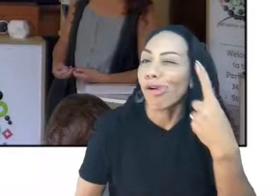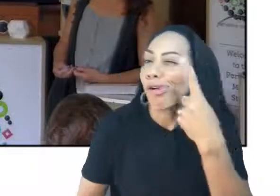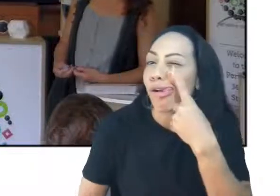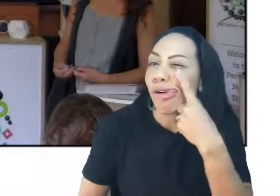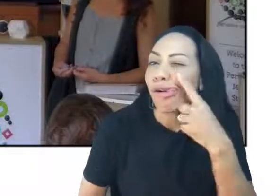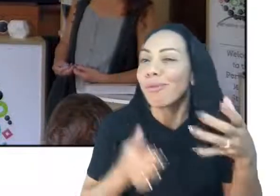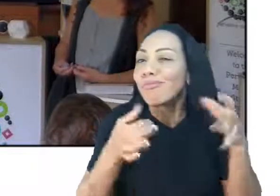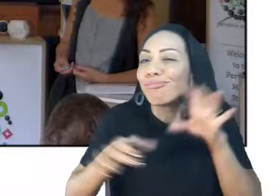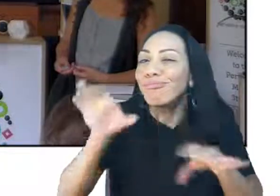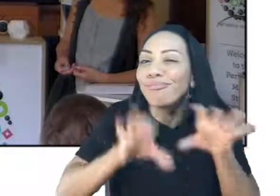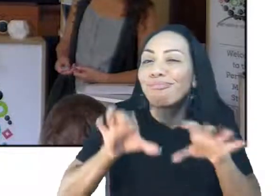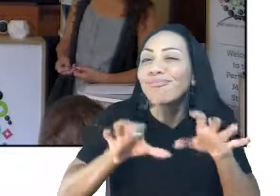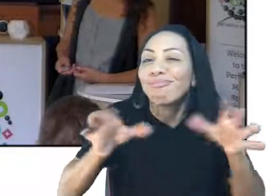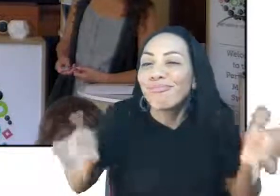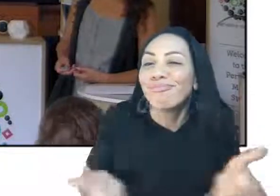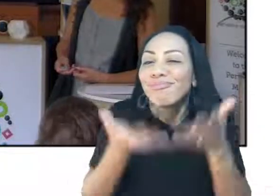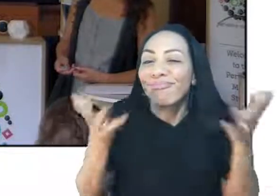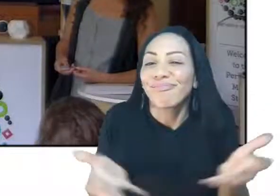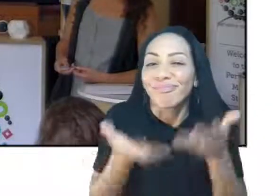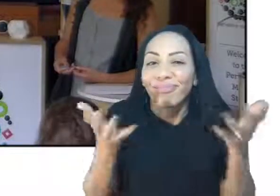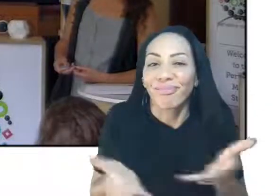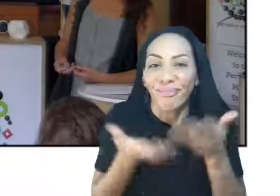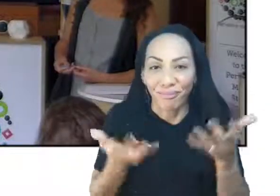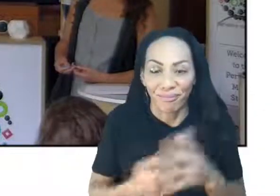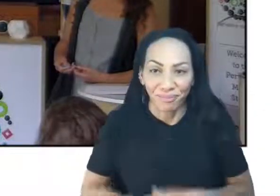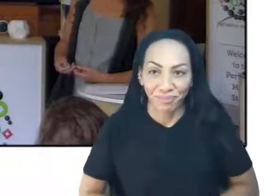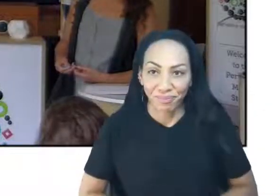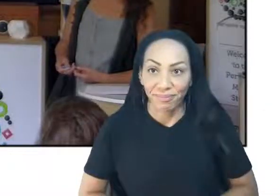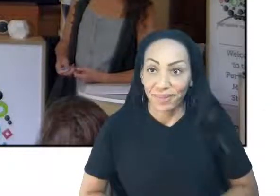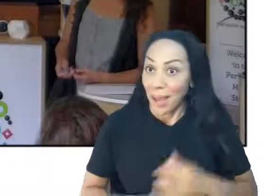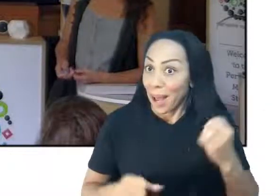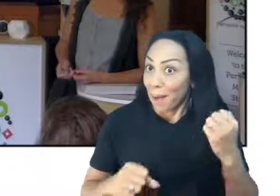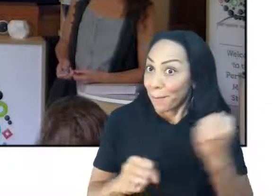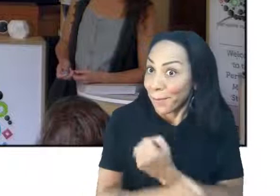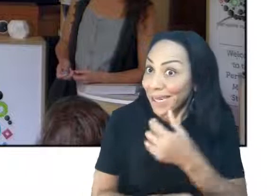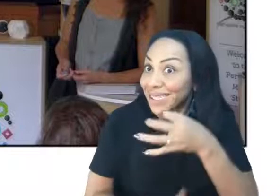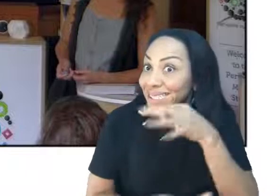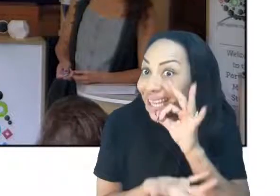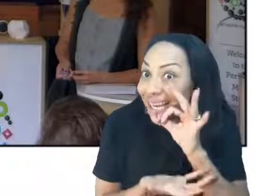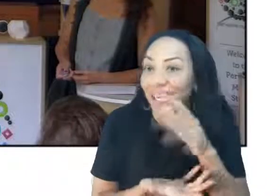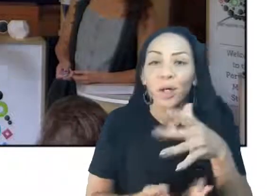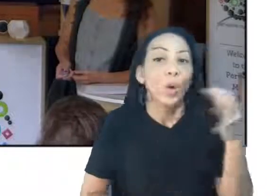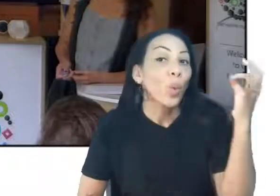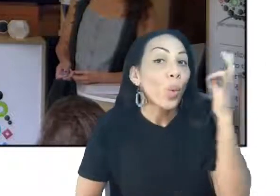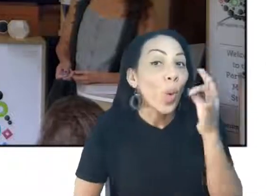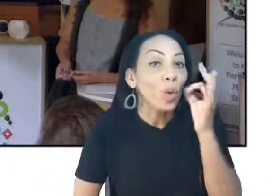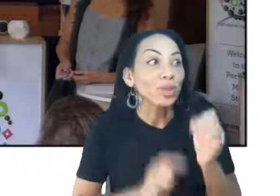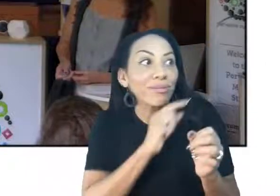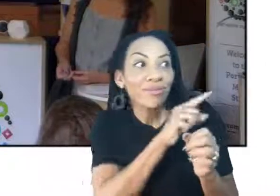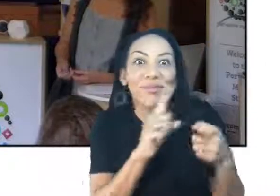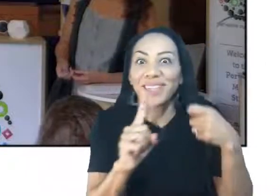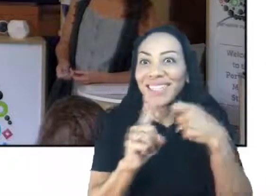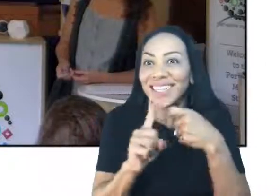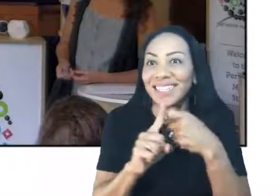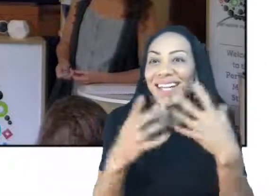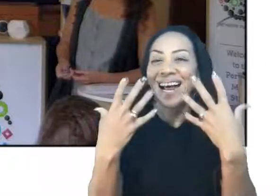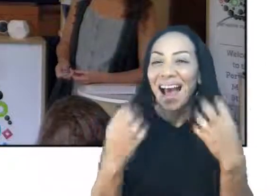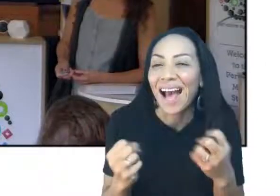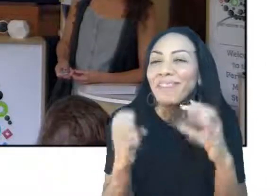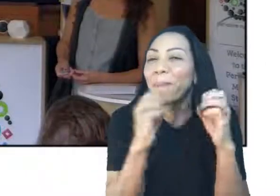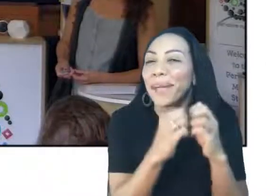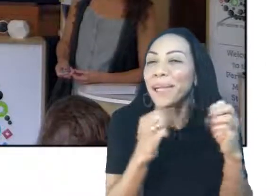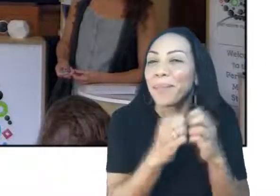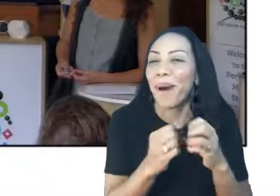of housekeeping. Feel free to move around, make a cup of tea, grab a glass of water from the kitchen. We've got some bean bags here at the front. There's a